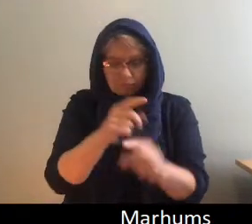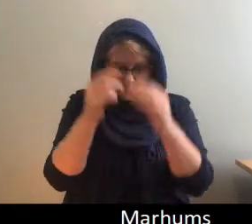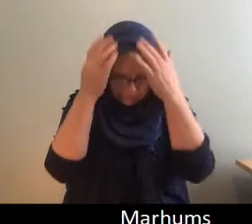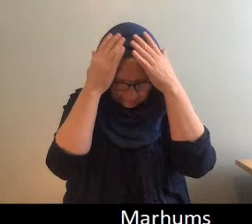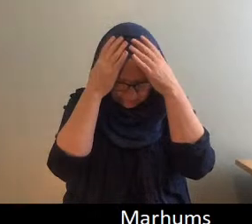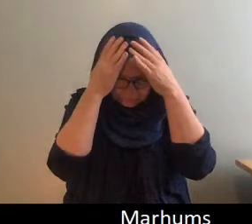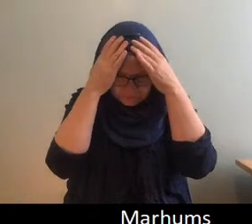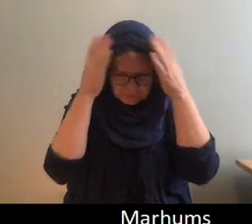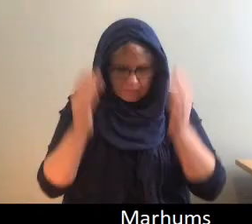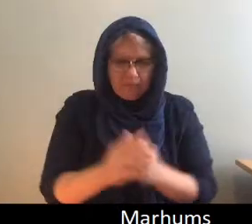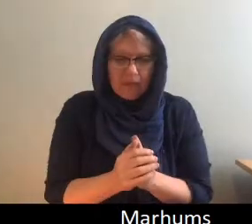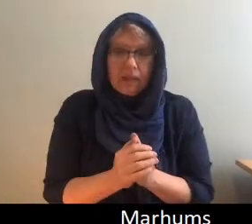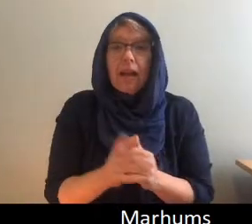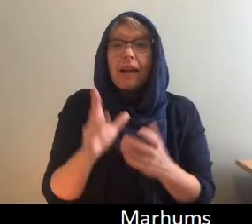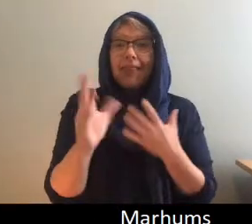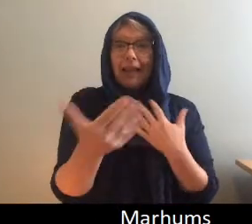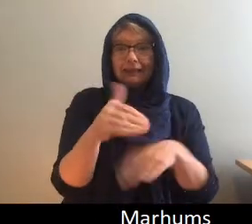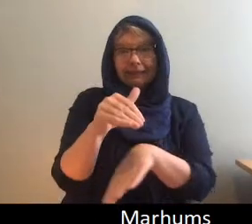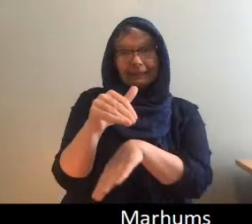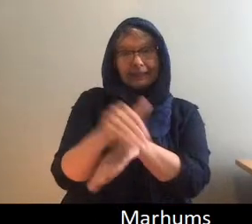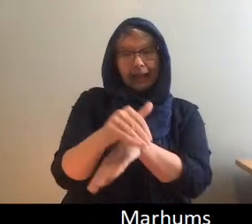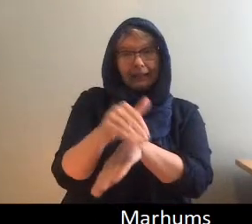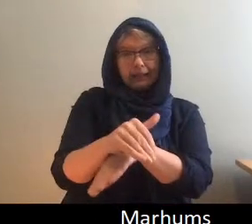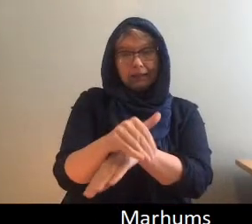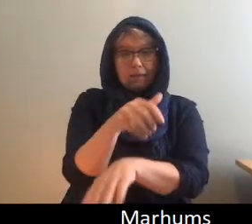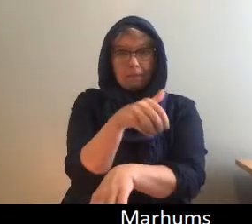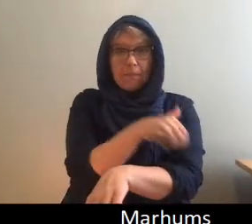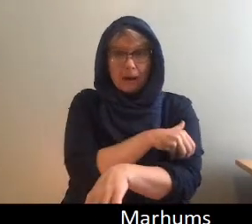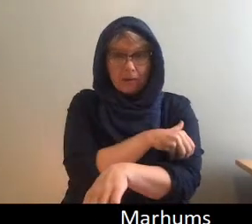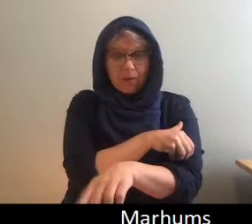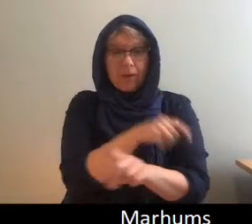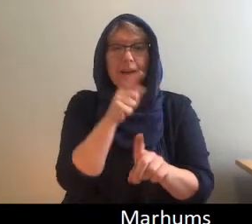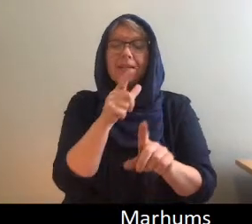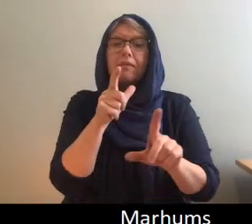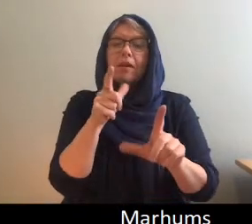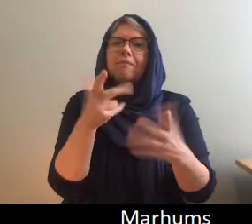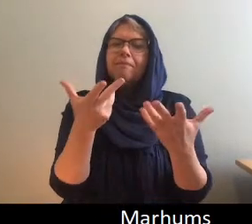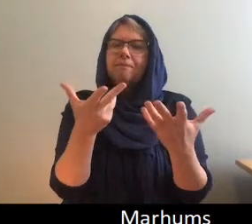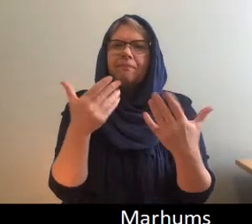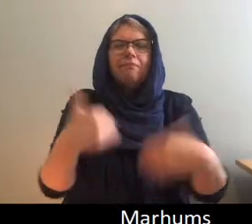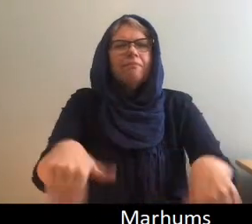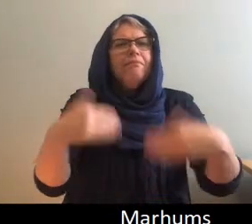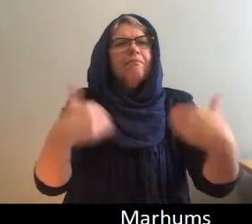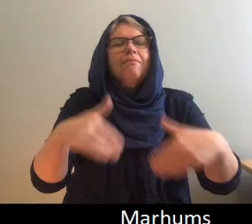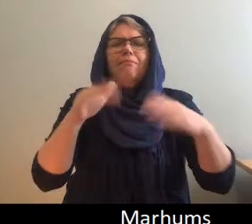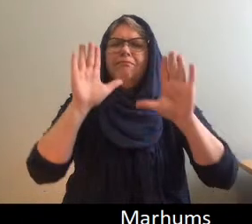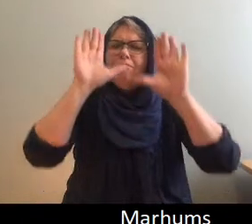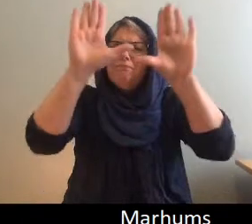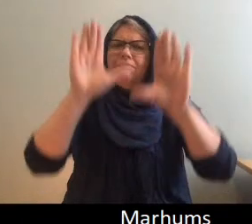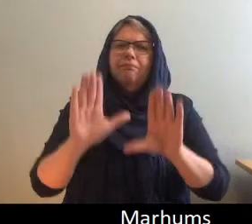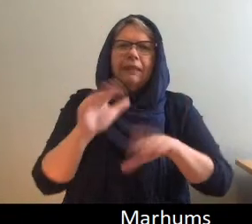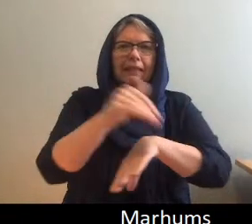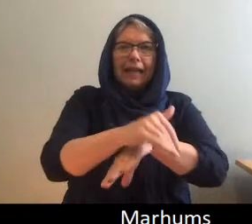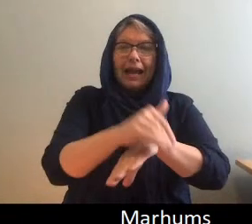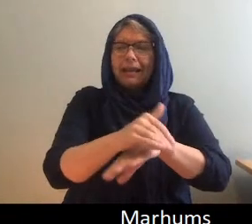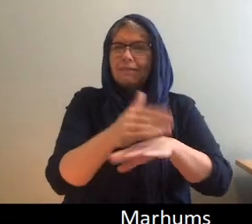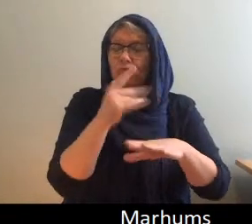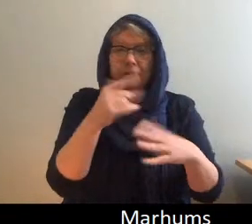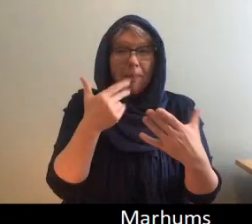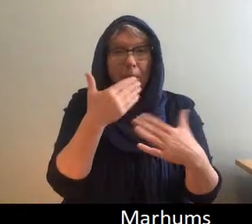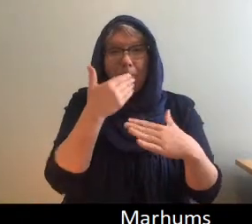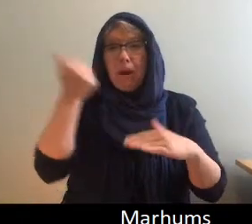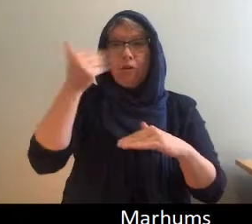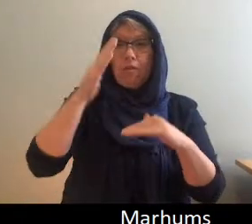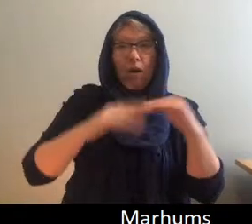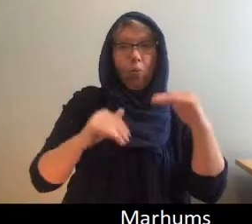of Islam had a dream, and that 1,000 months was told. In that dream, he saw the Banu Umayyah, the most oppressive people of their time,